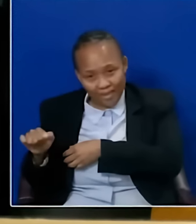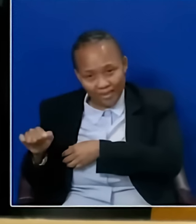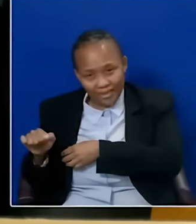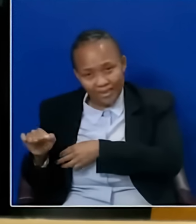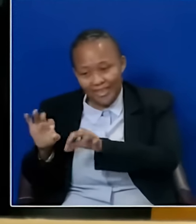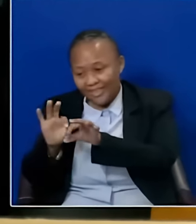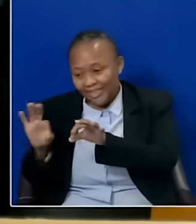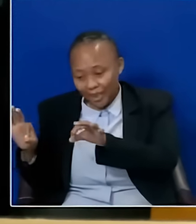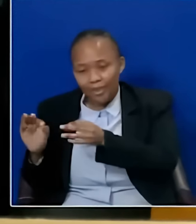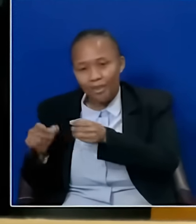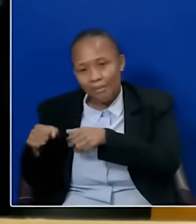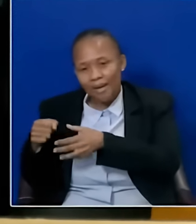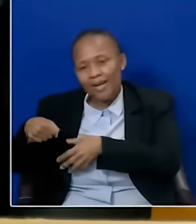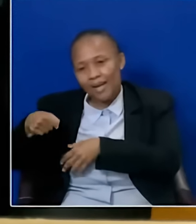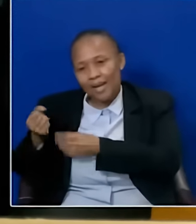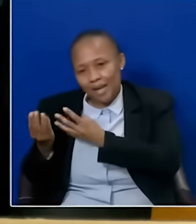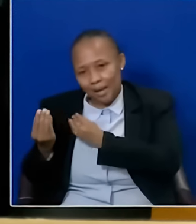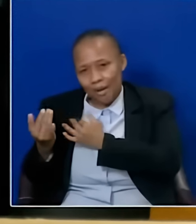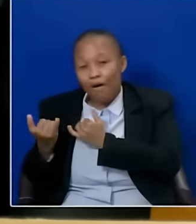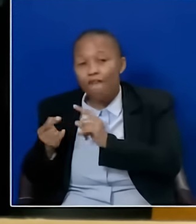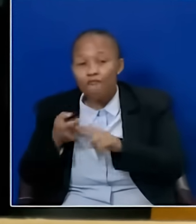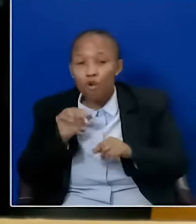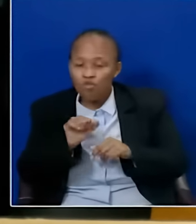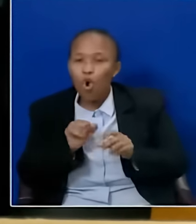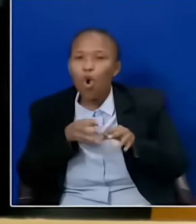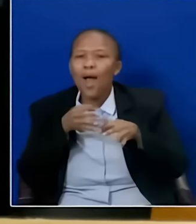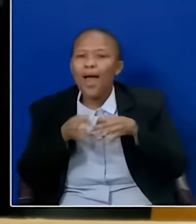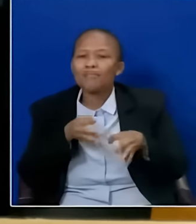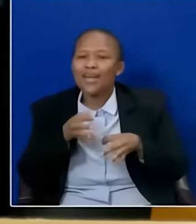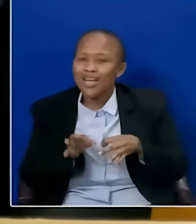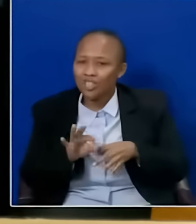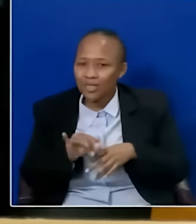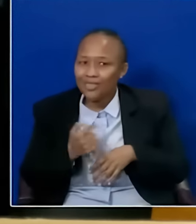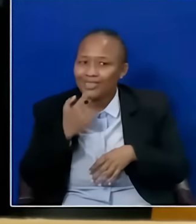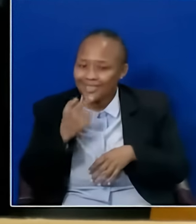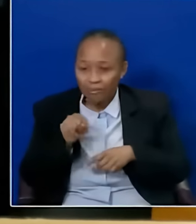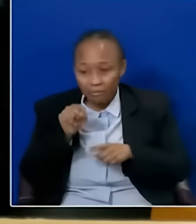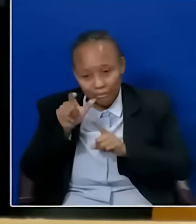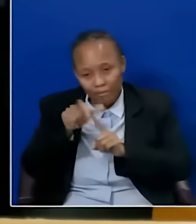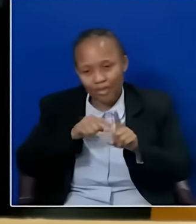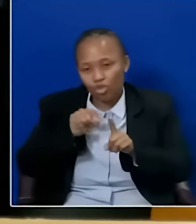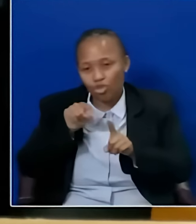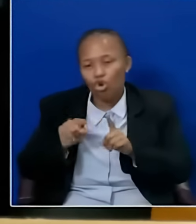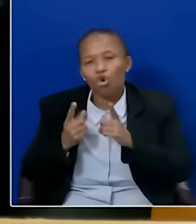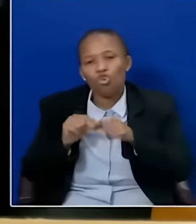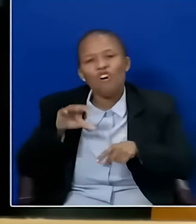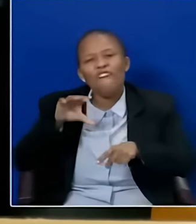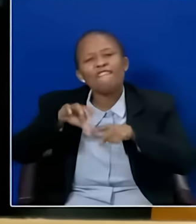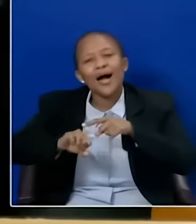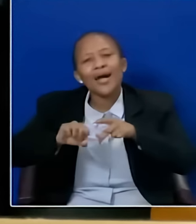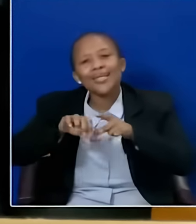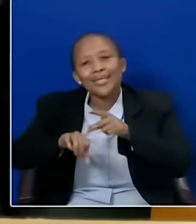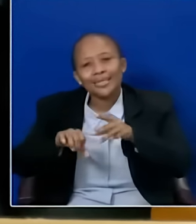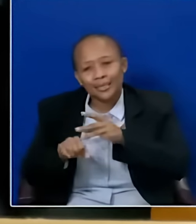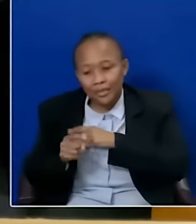from your explanation that he's made findings about what was in that bag, which has a number